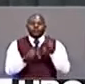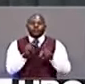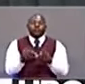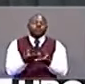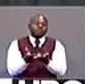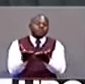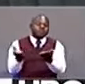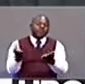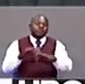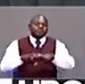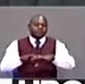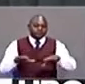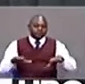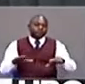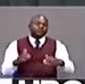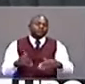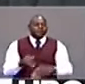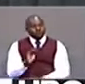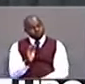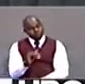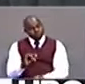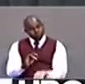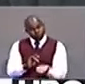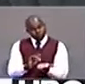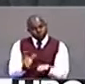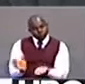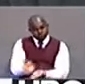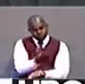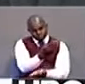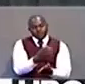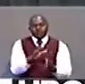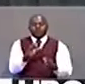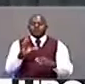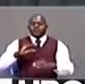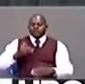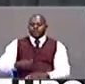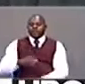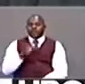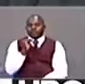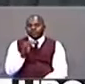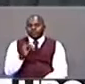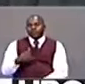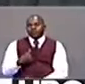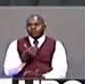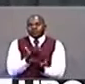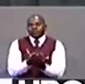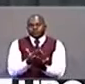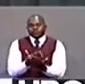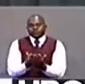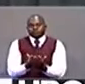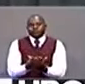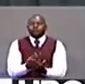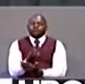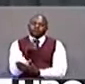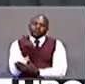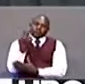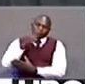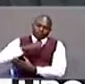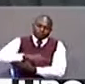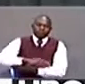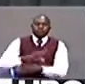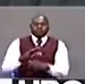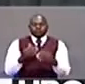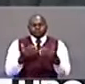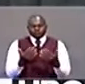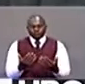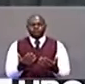found at the site, we asked them to leave. Madam Speaker, they requested for only two days so